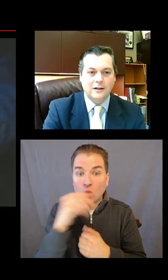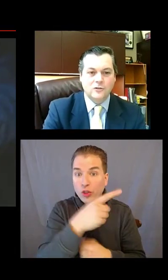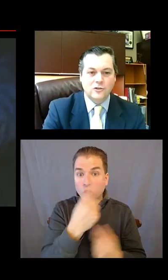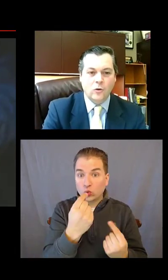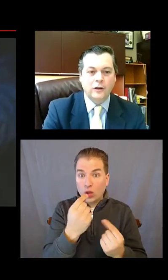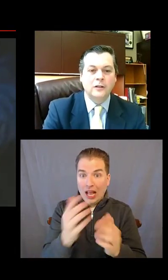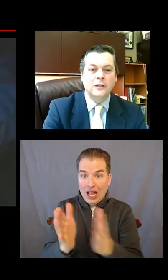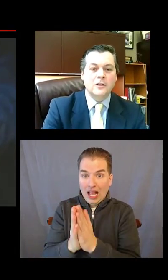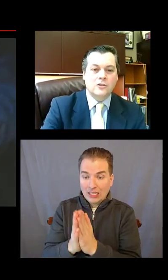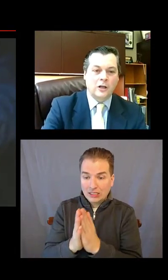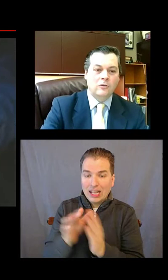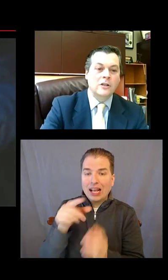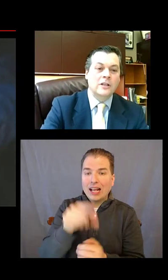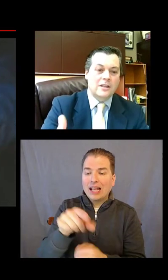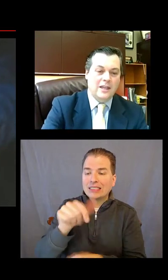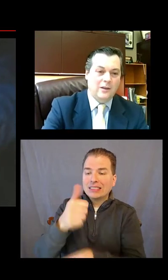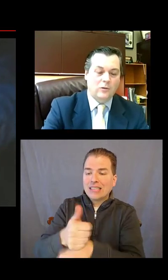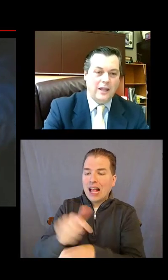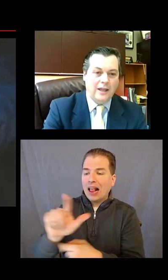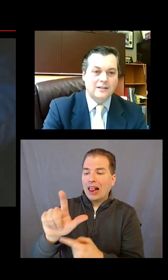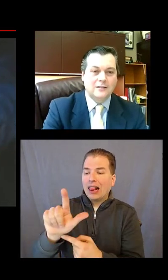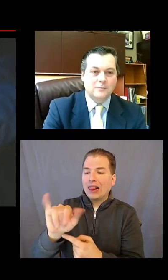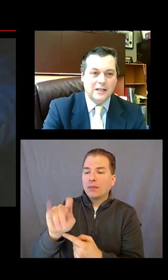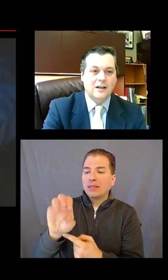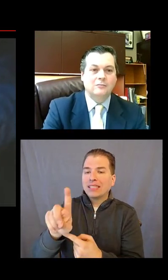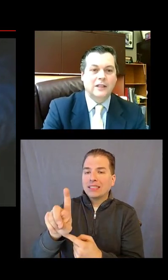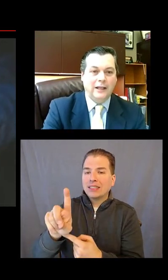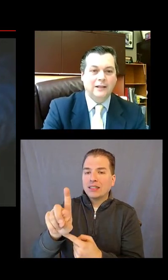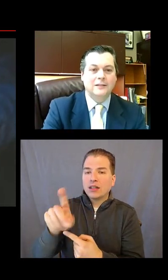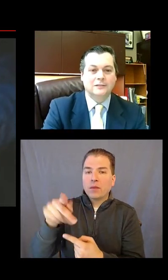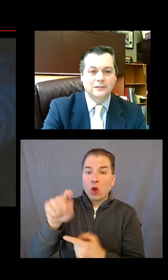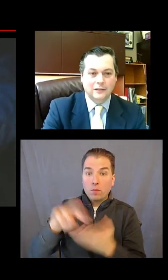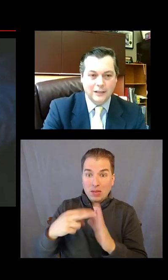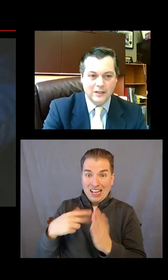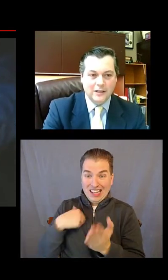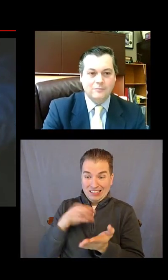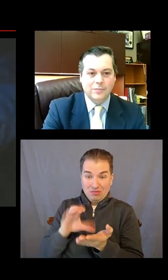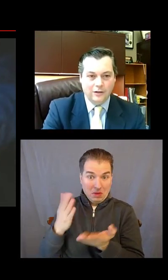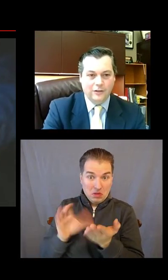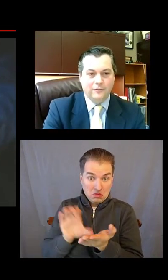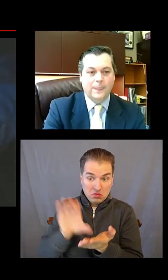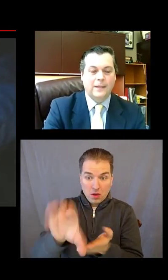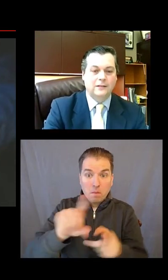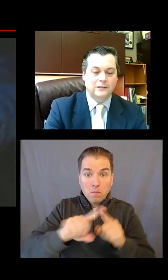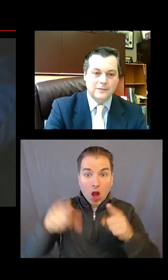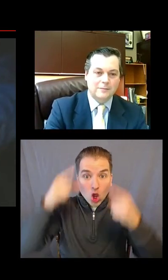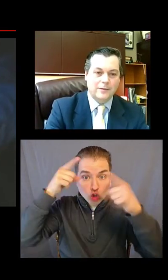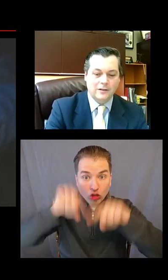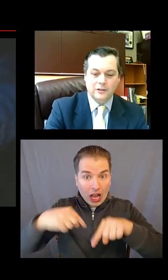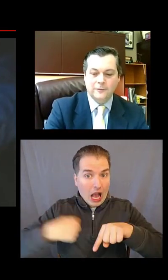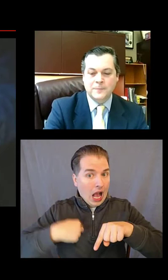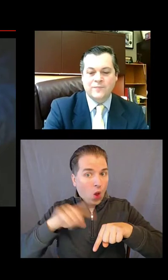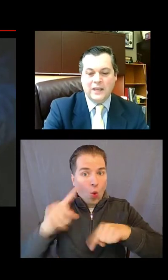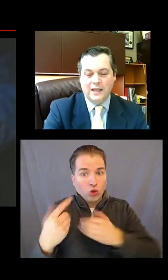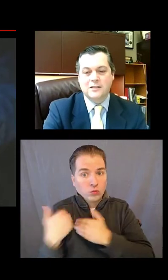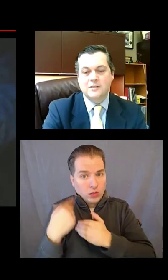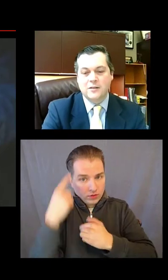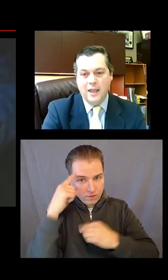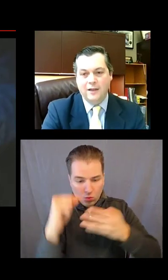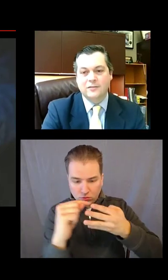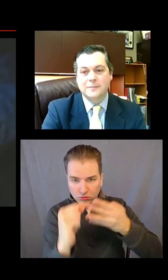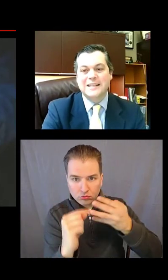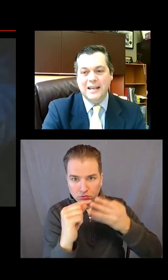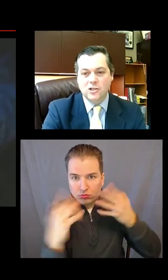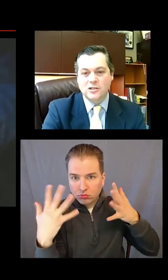talk about at SCORE. So they will ask to become a limited partner. A limited partner has